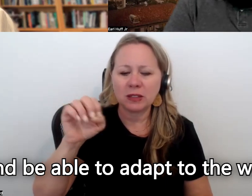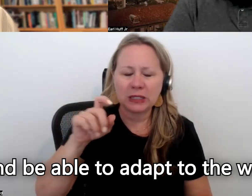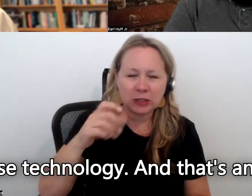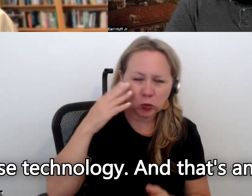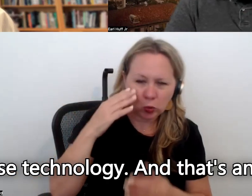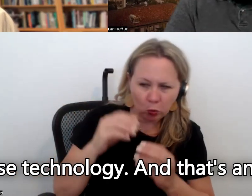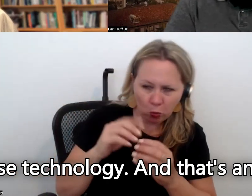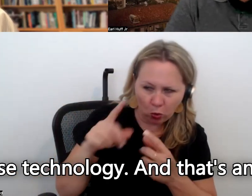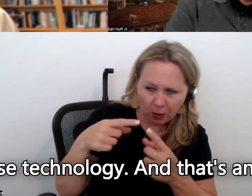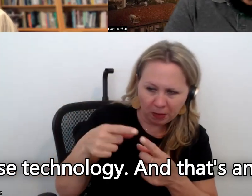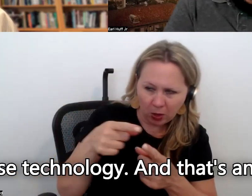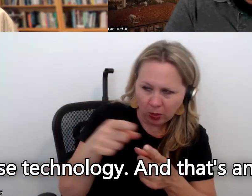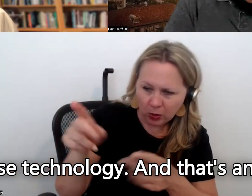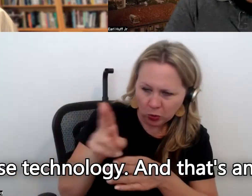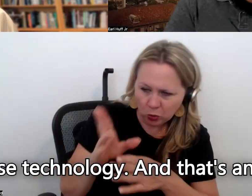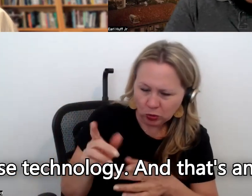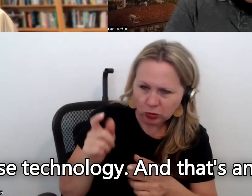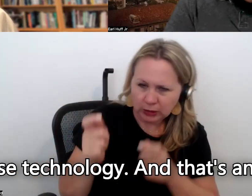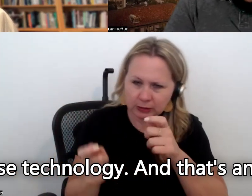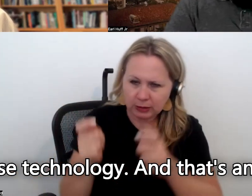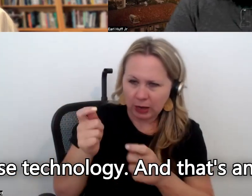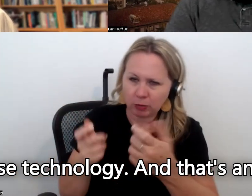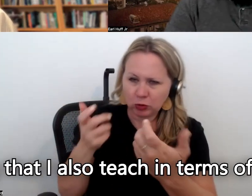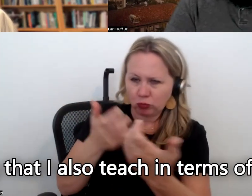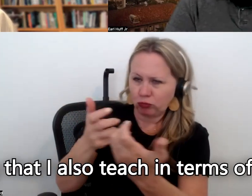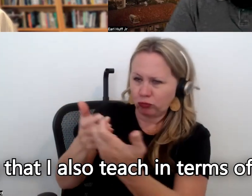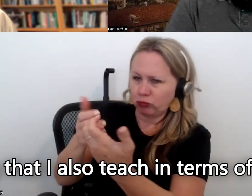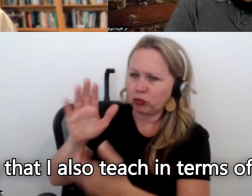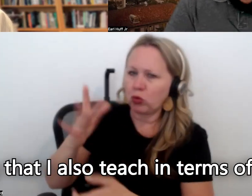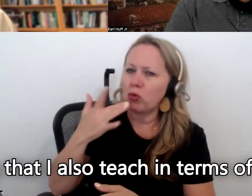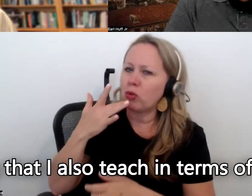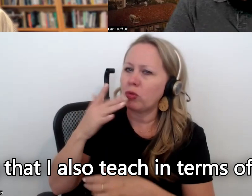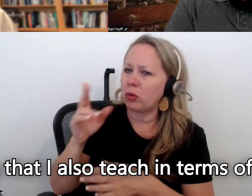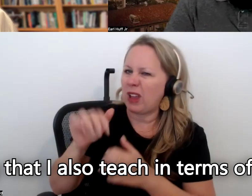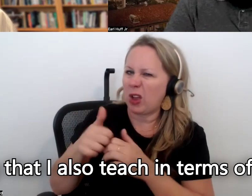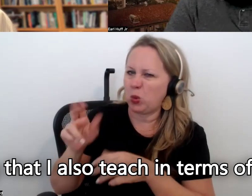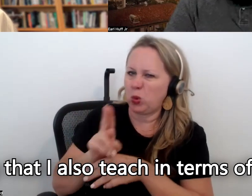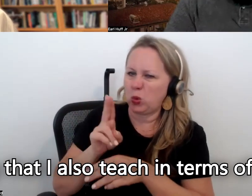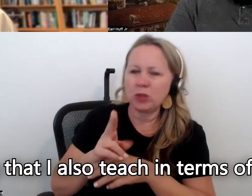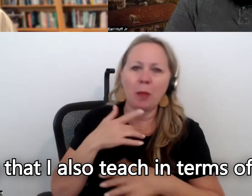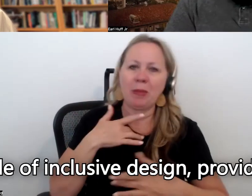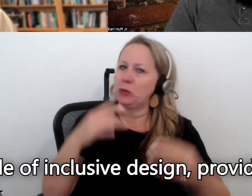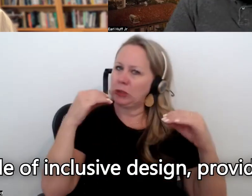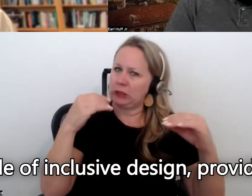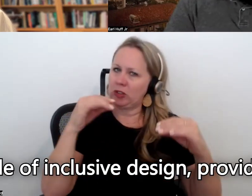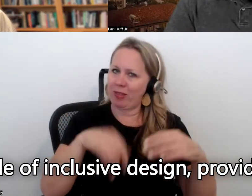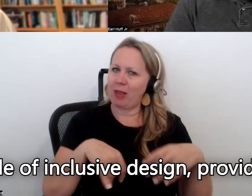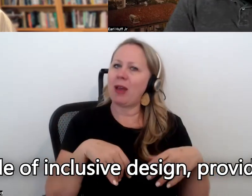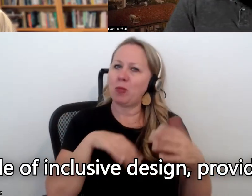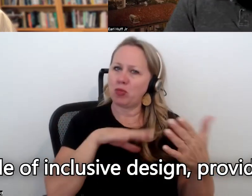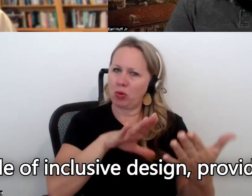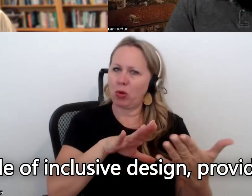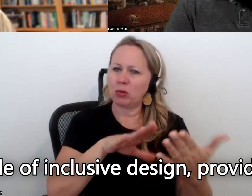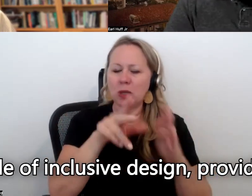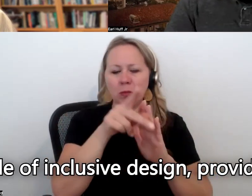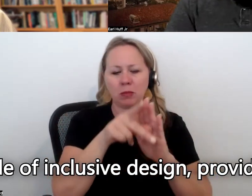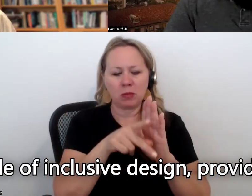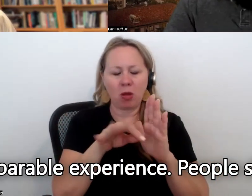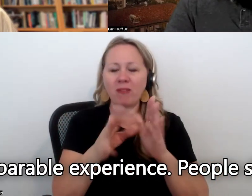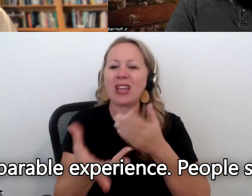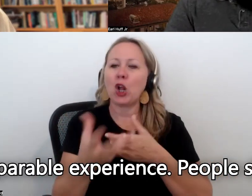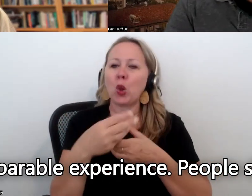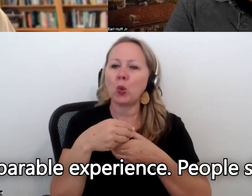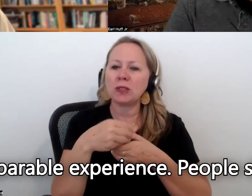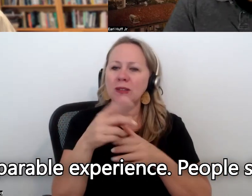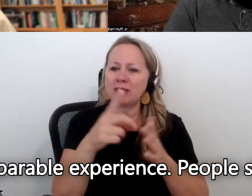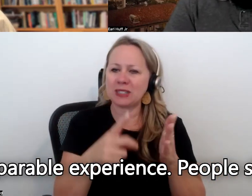to the ways people use technology. And that's another thing that I also teach in terms of a principle of inclusive design, providing